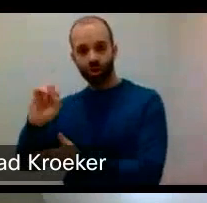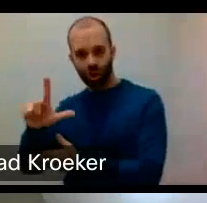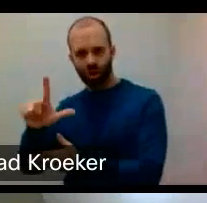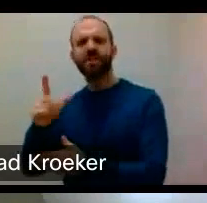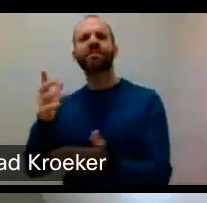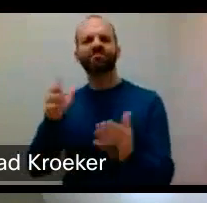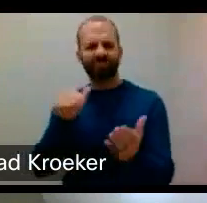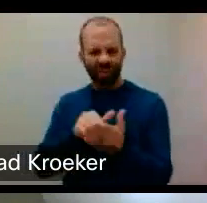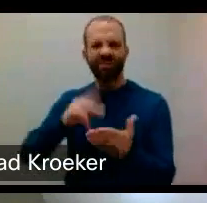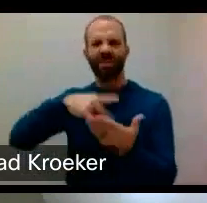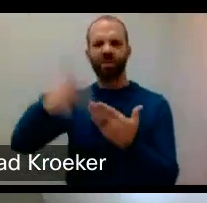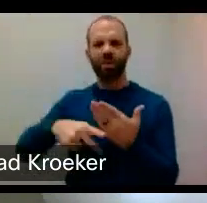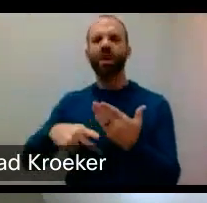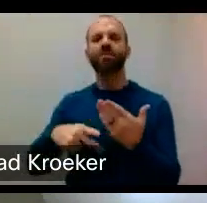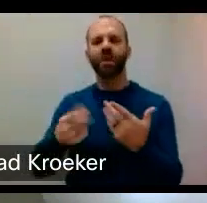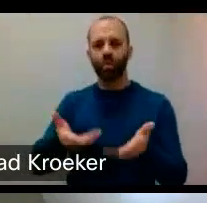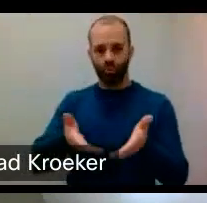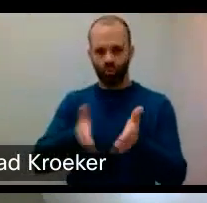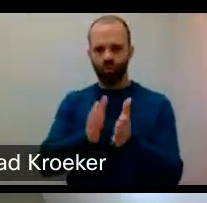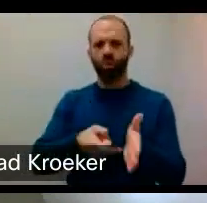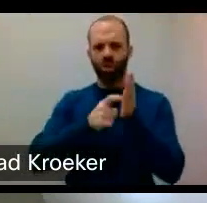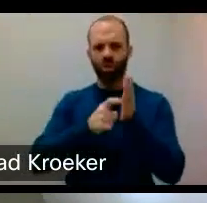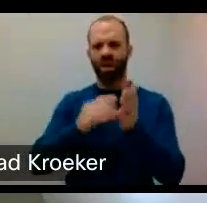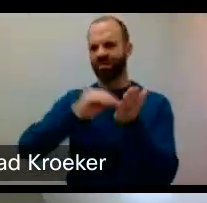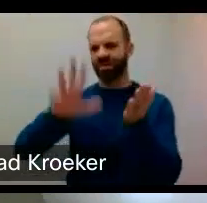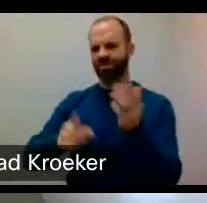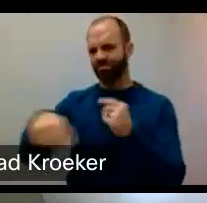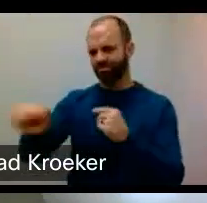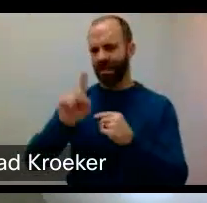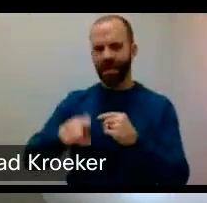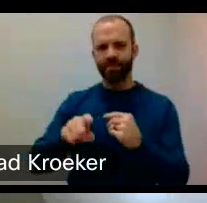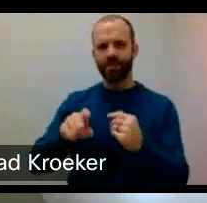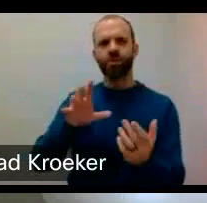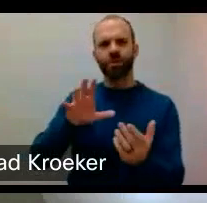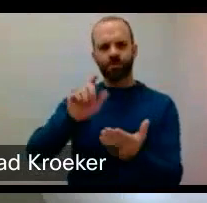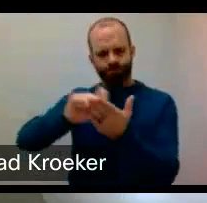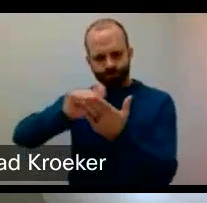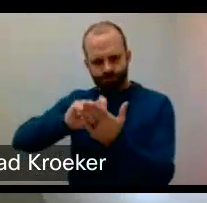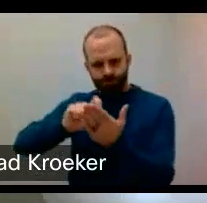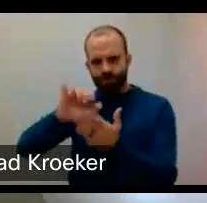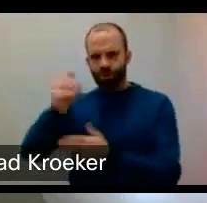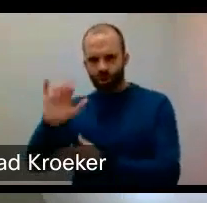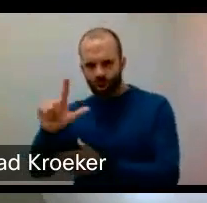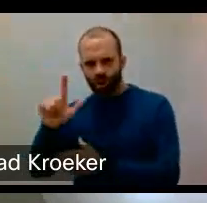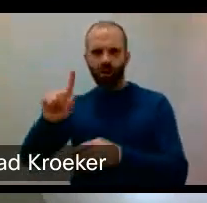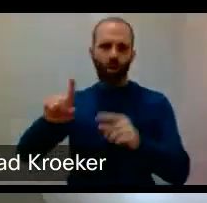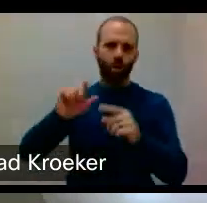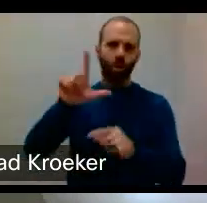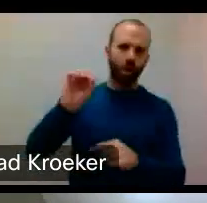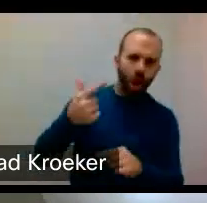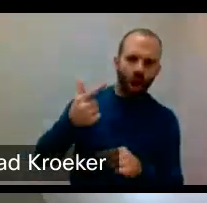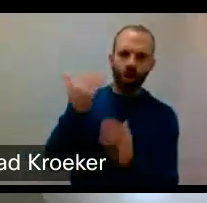a journal or a log of what they're learning and how it's impacted and what's important in their learning. So the same goes for all these types